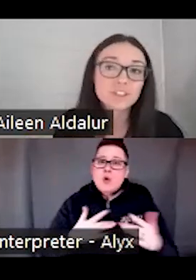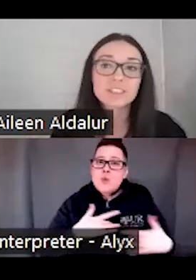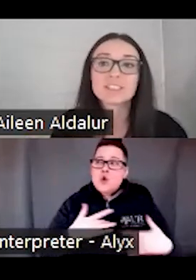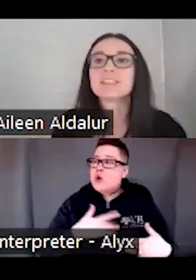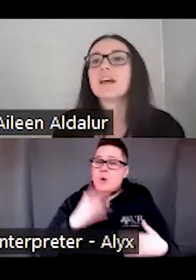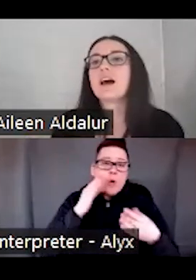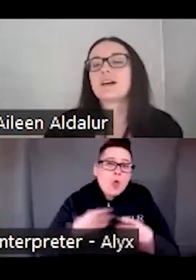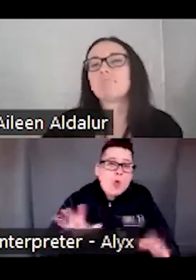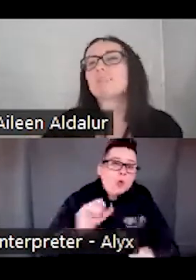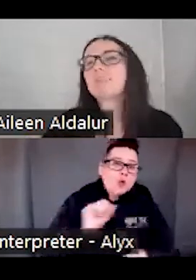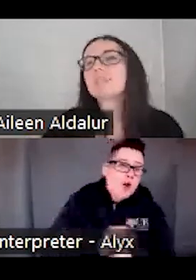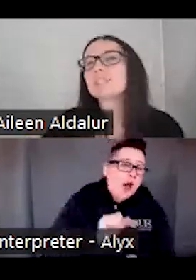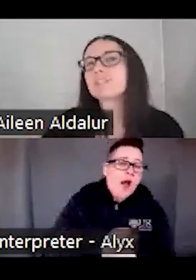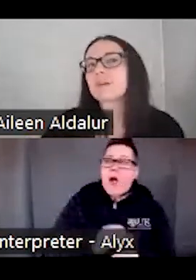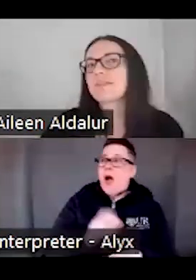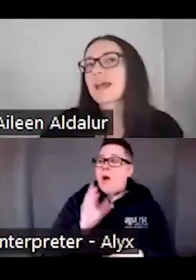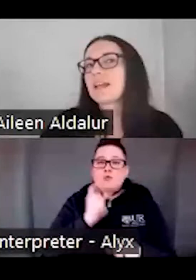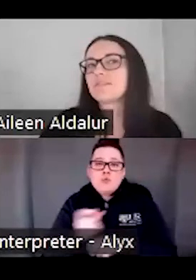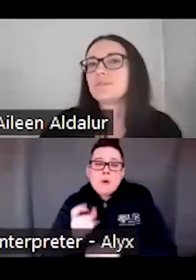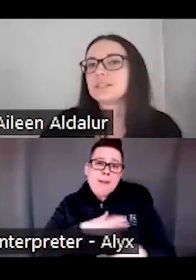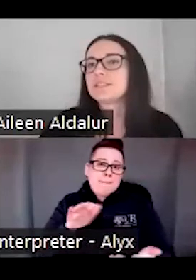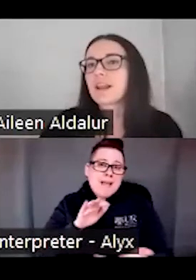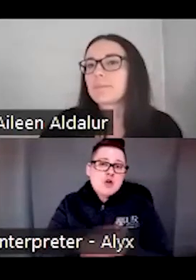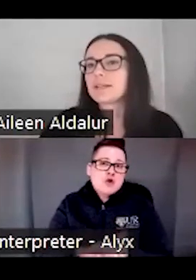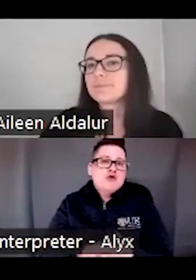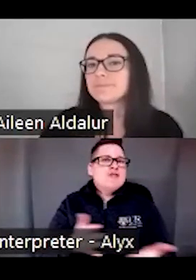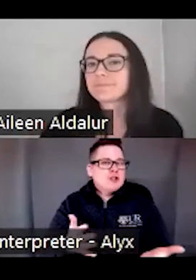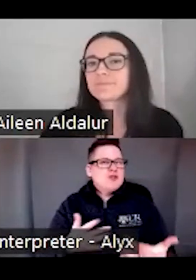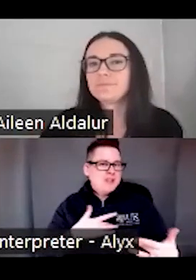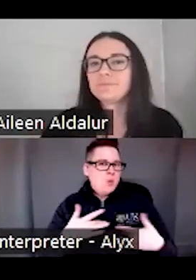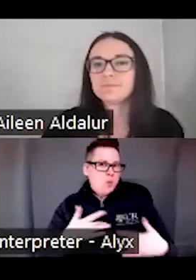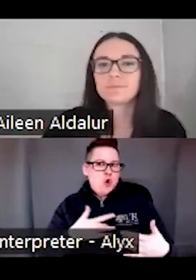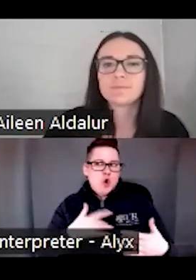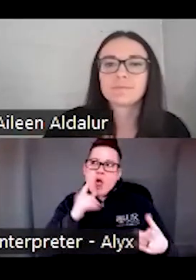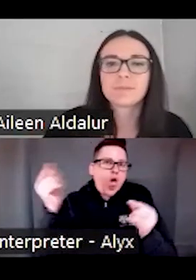their marriages. So they were concerned about that kind of community dynamic.